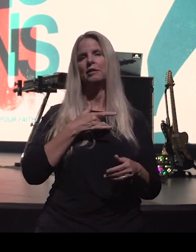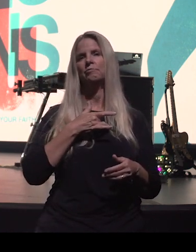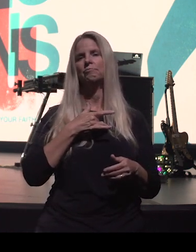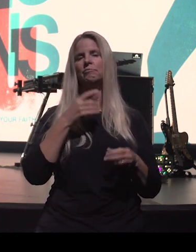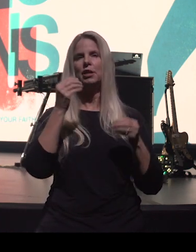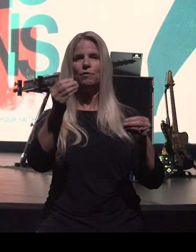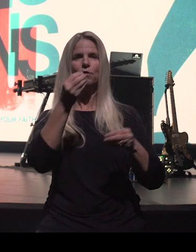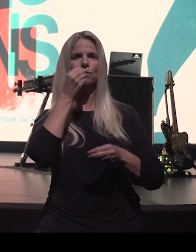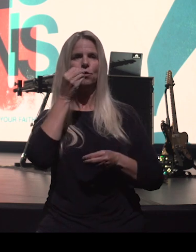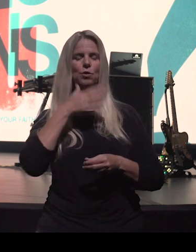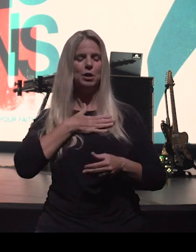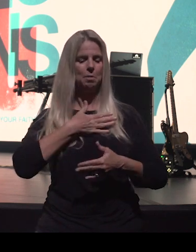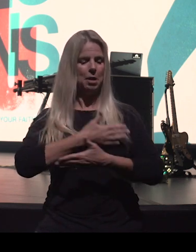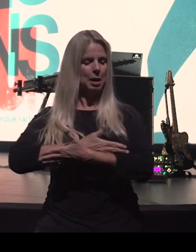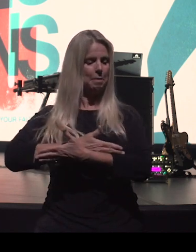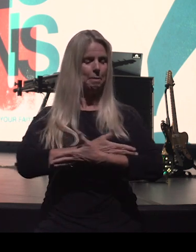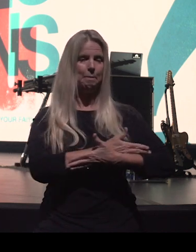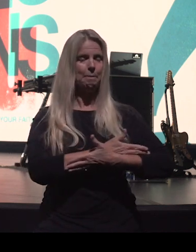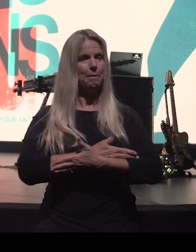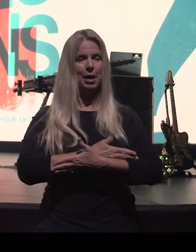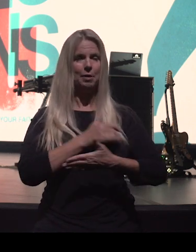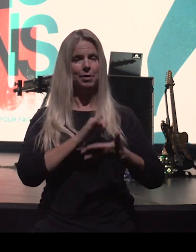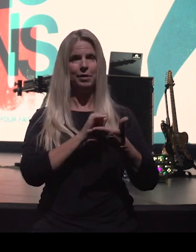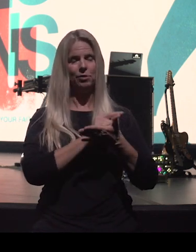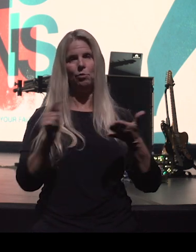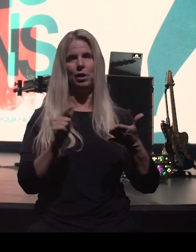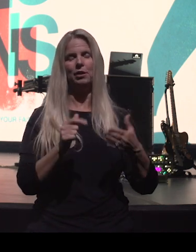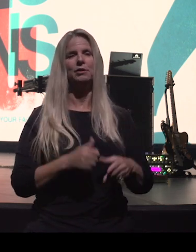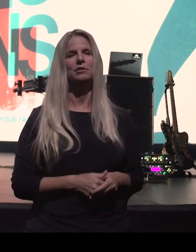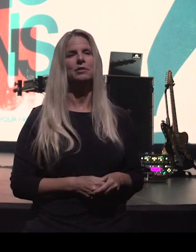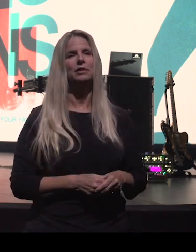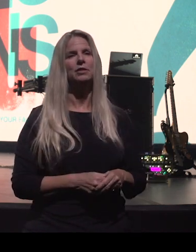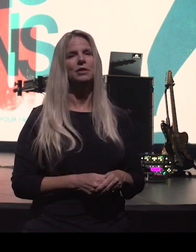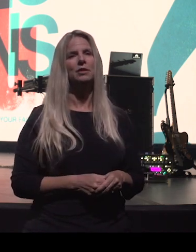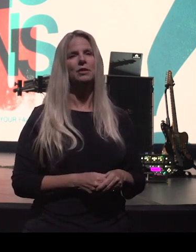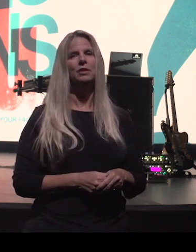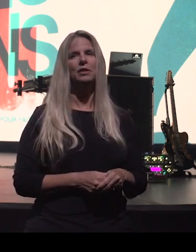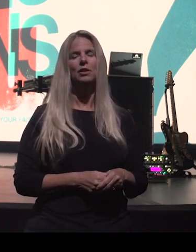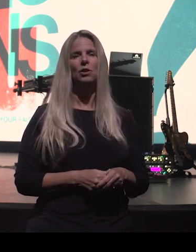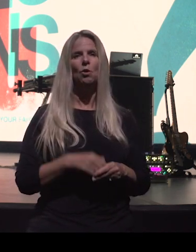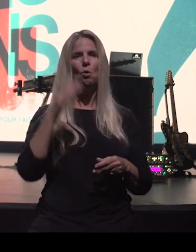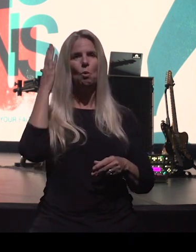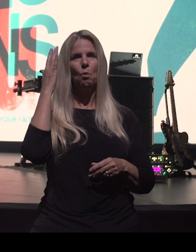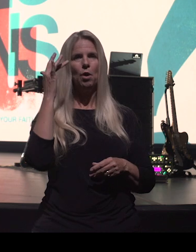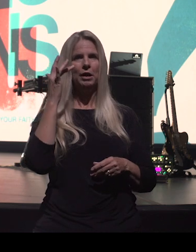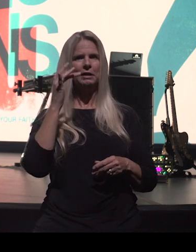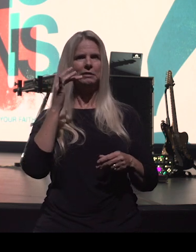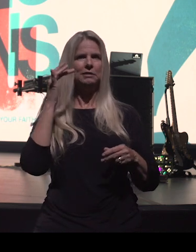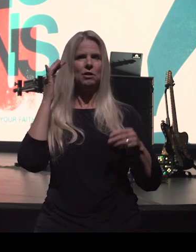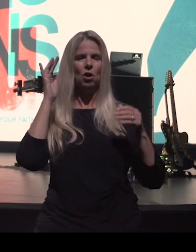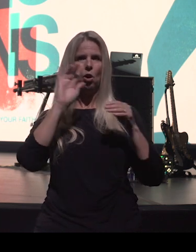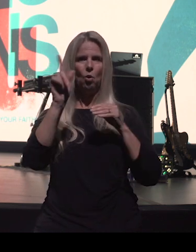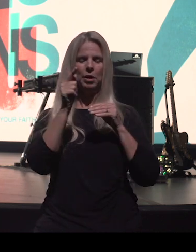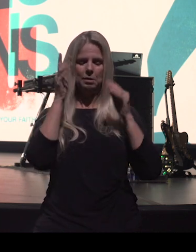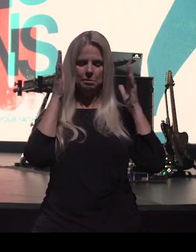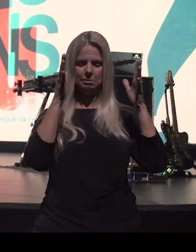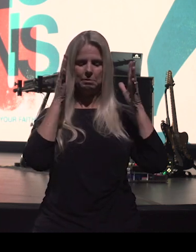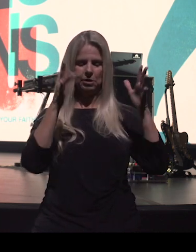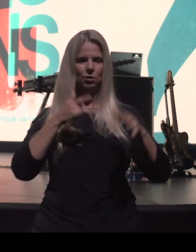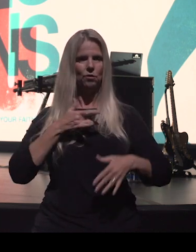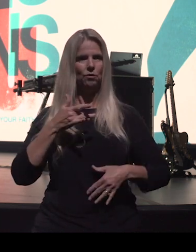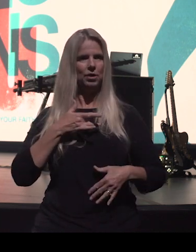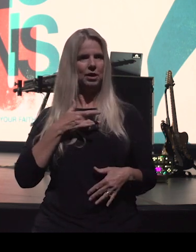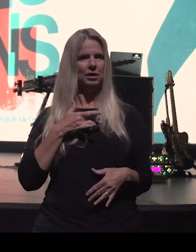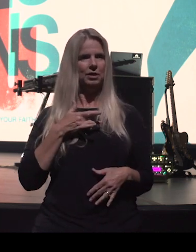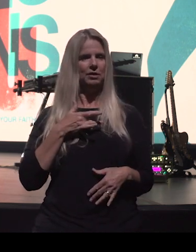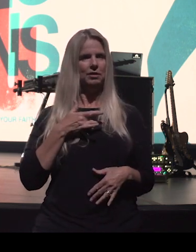a week. I mean, seriously, when do we just get to like listen to our feelings and do whatever we want? If